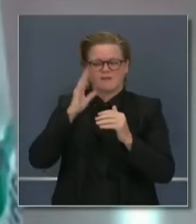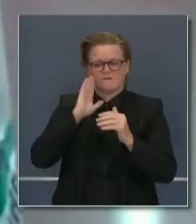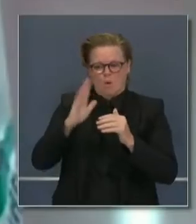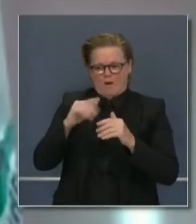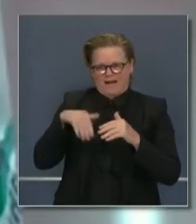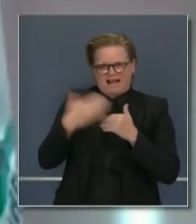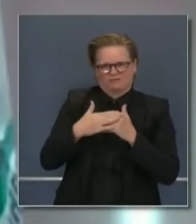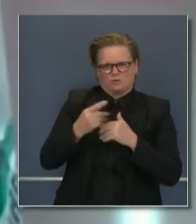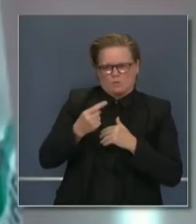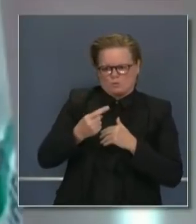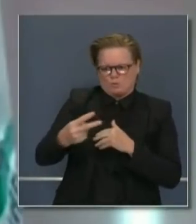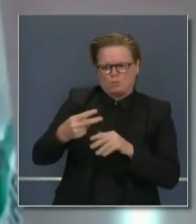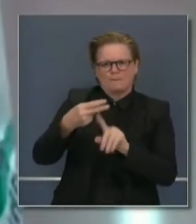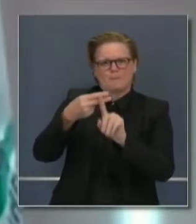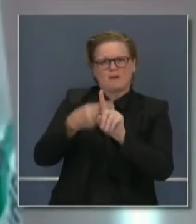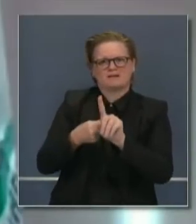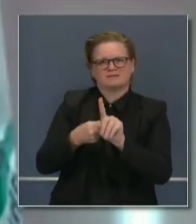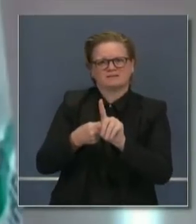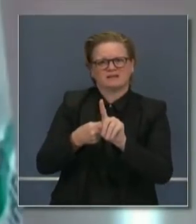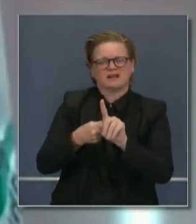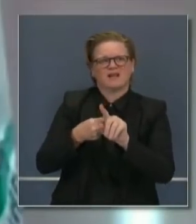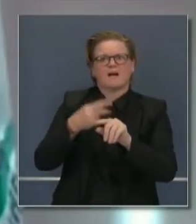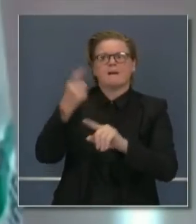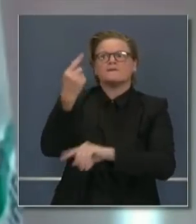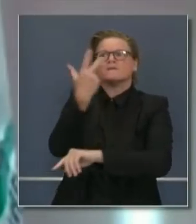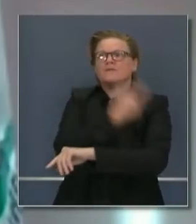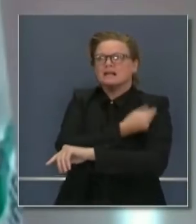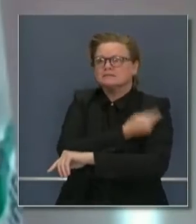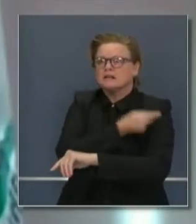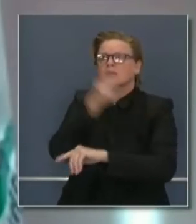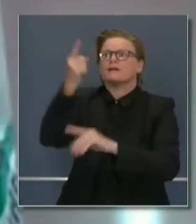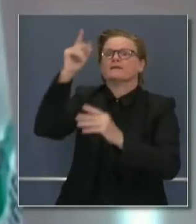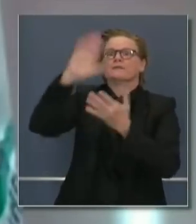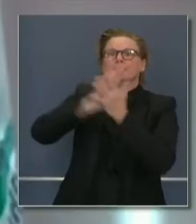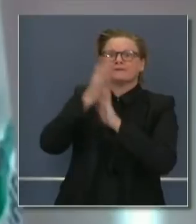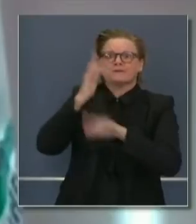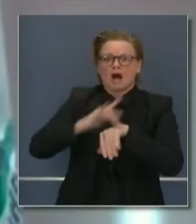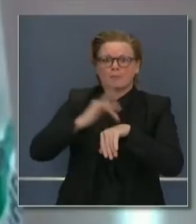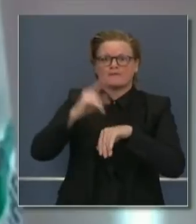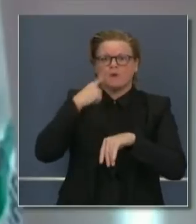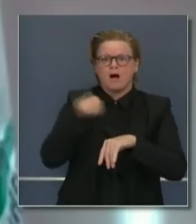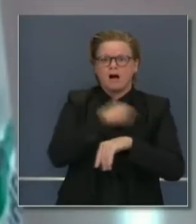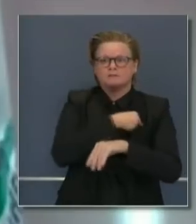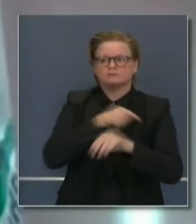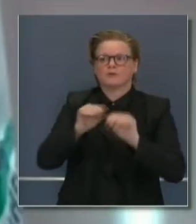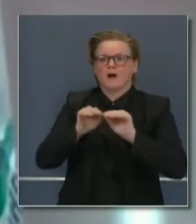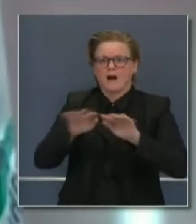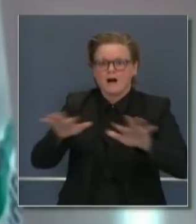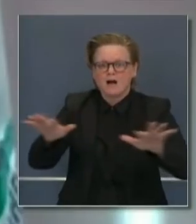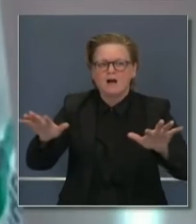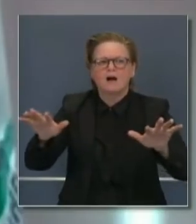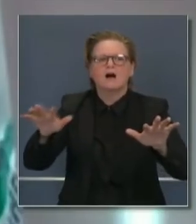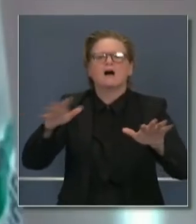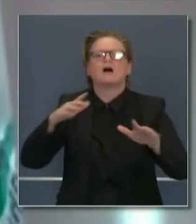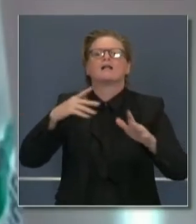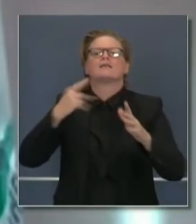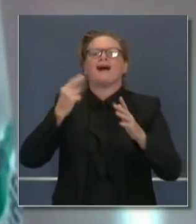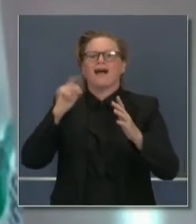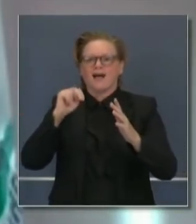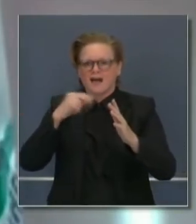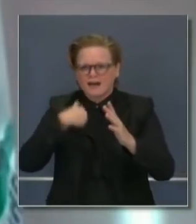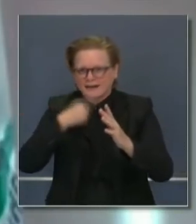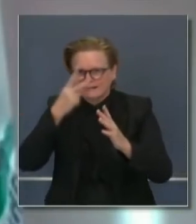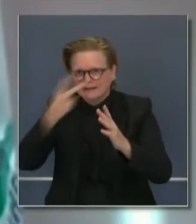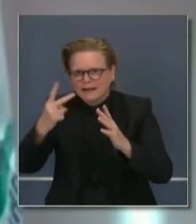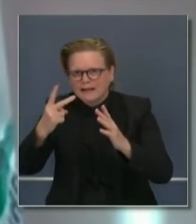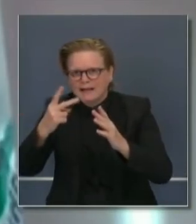and the partnership we have with those providers of the vaccination in our counties, and getting that job